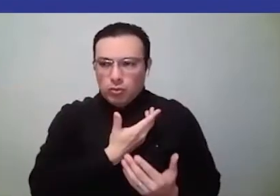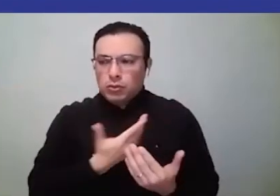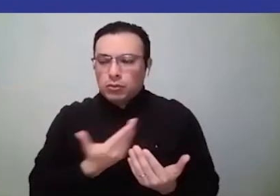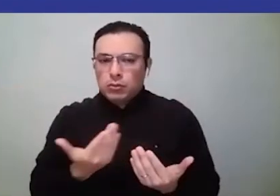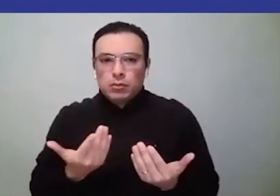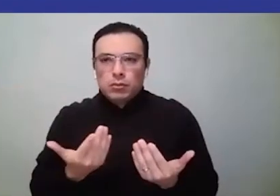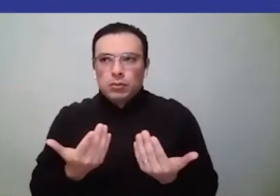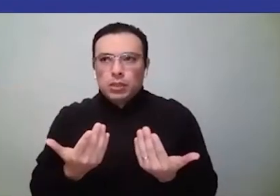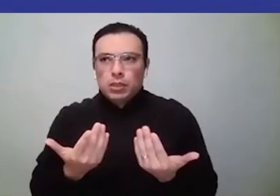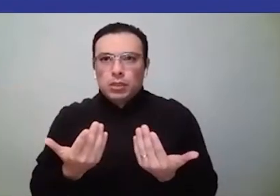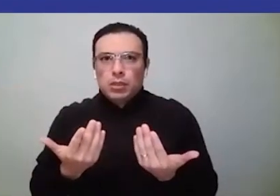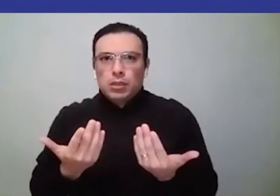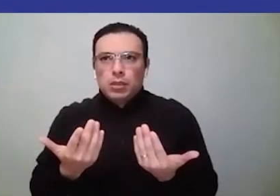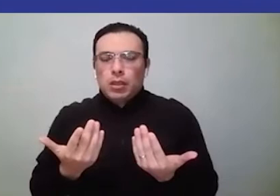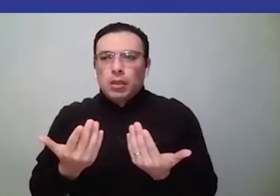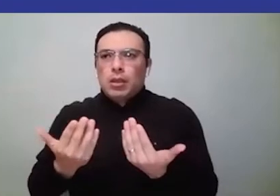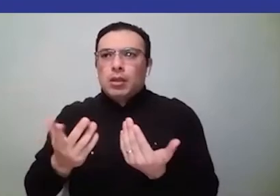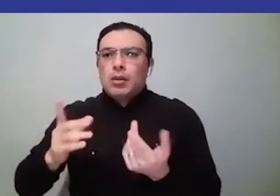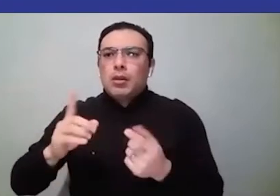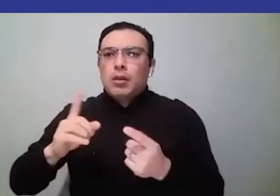of a landing place,